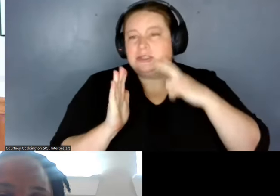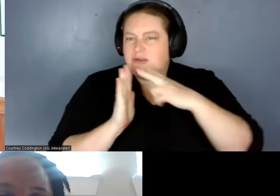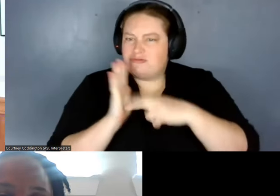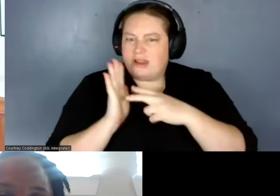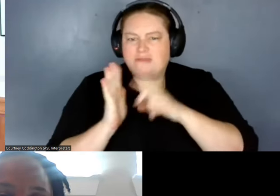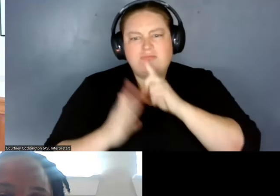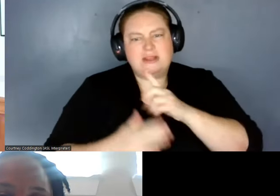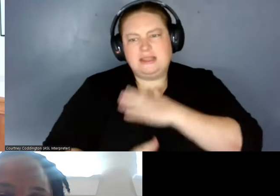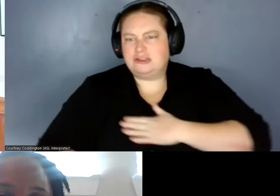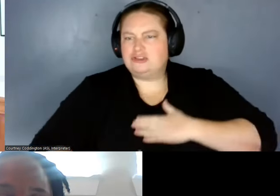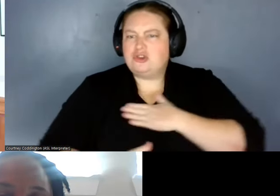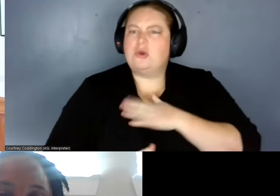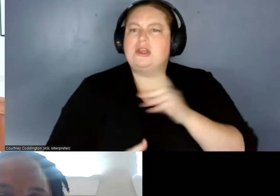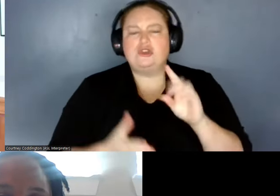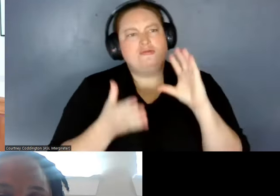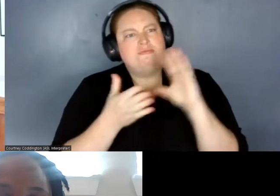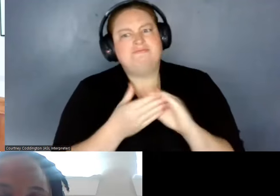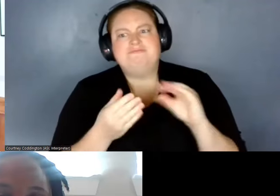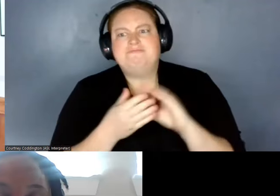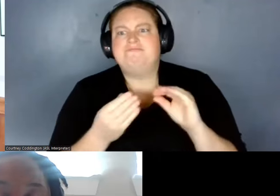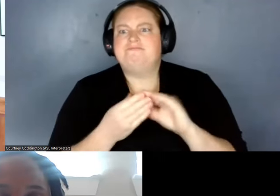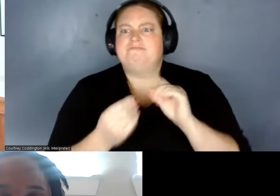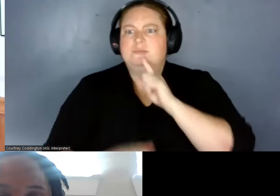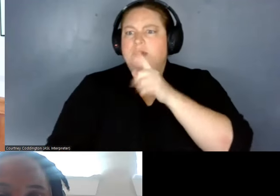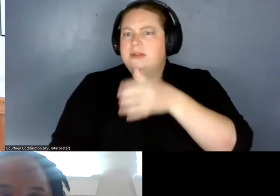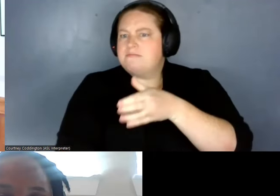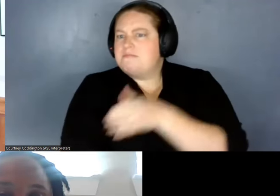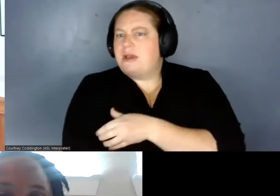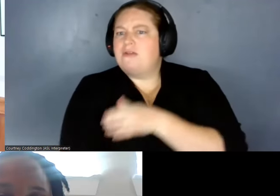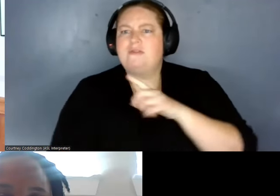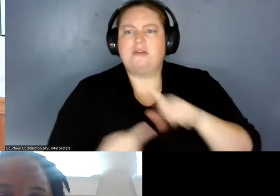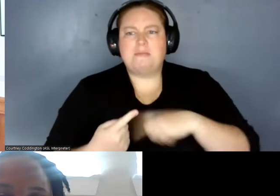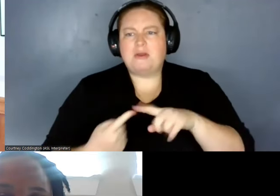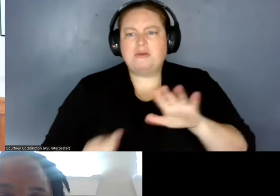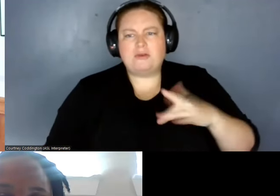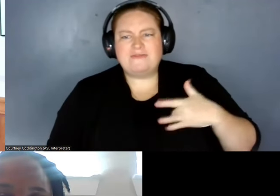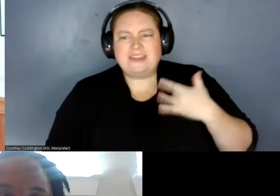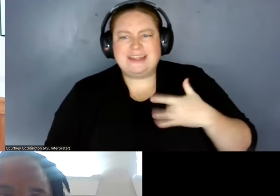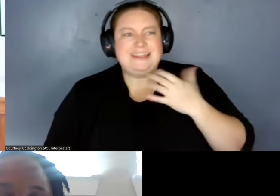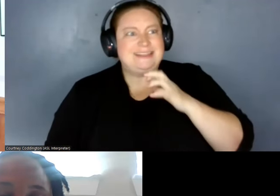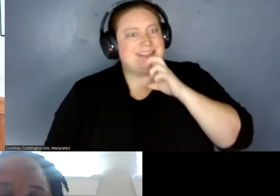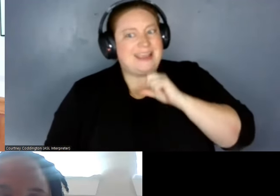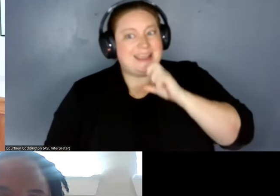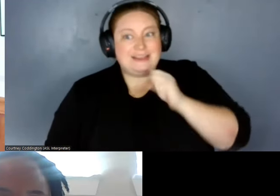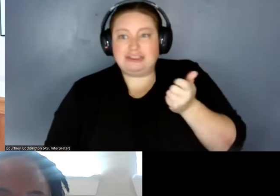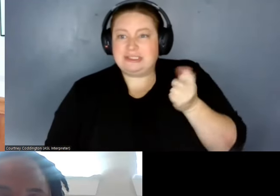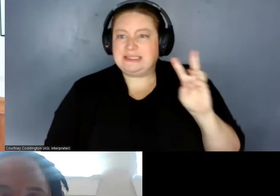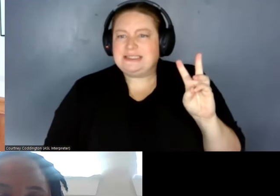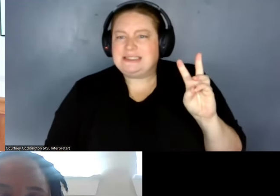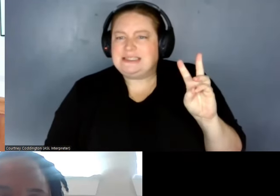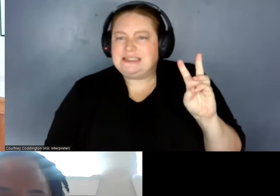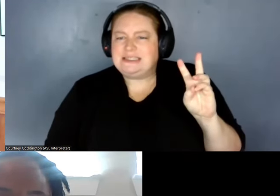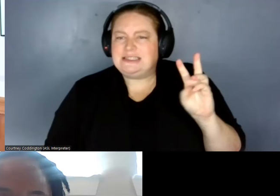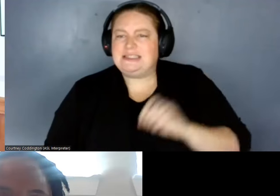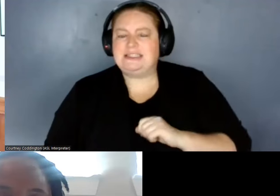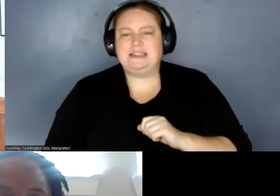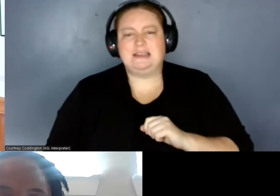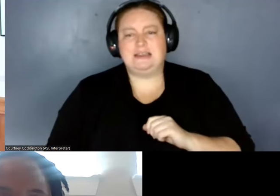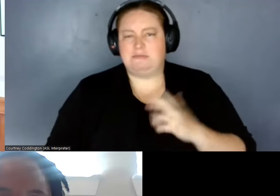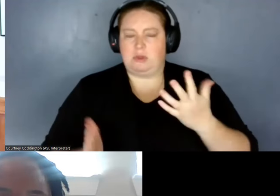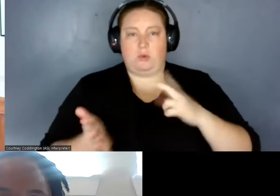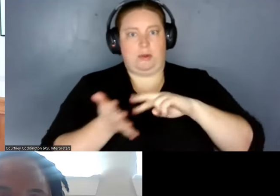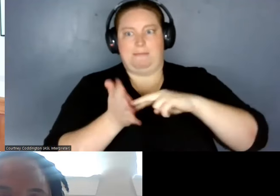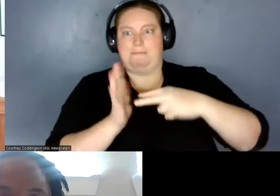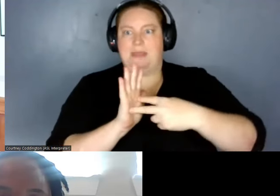talk candidly and powerfully about your feelings at age 16 about what it meant